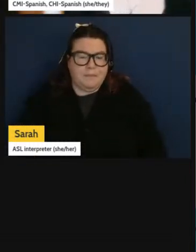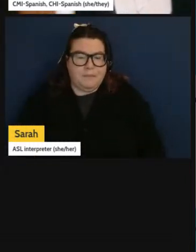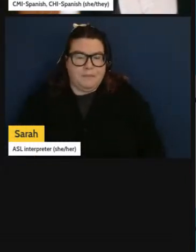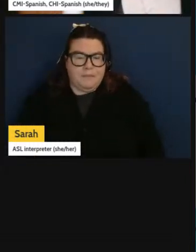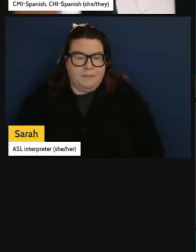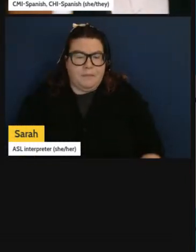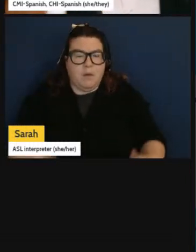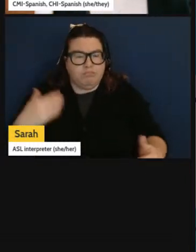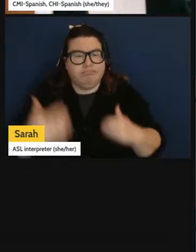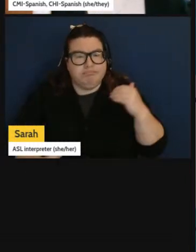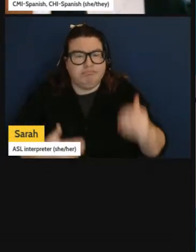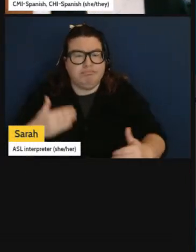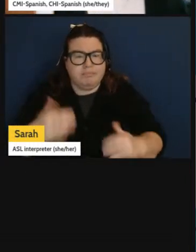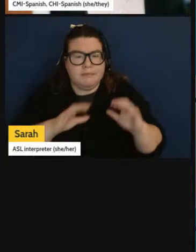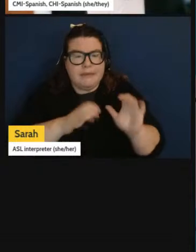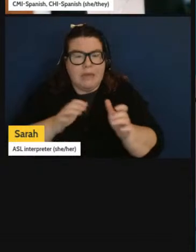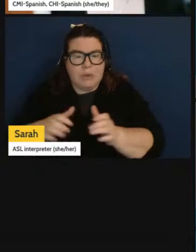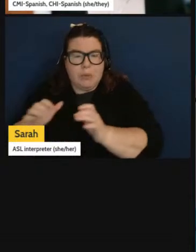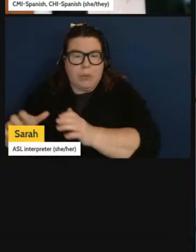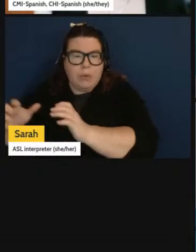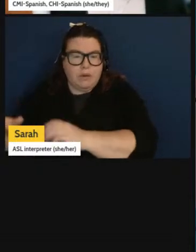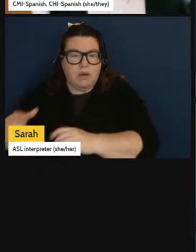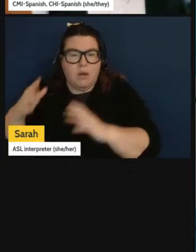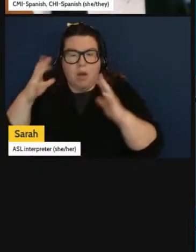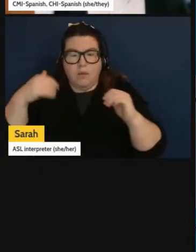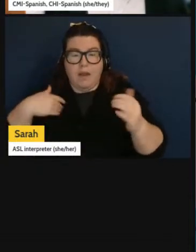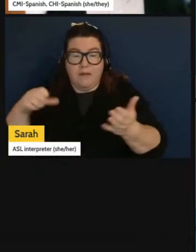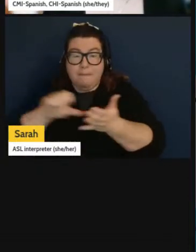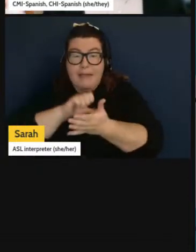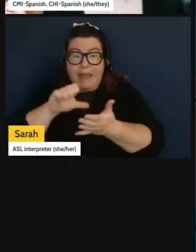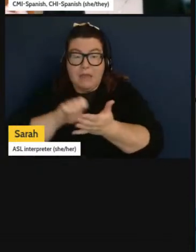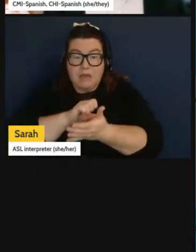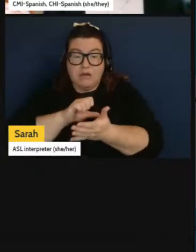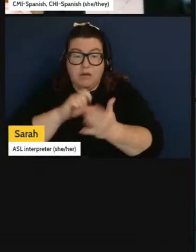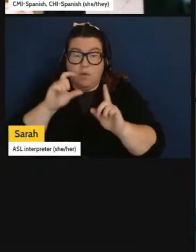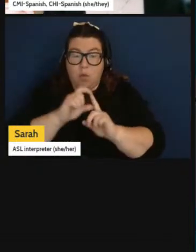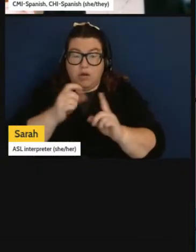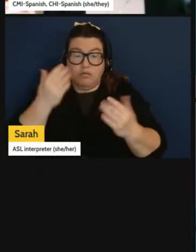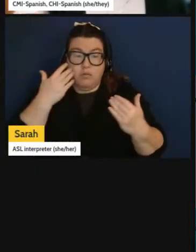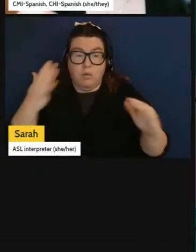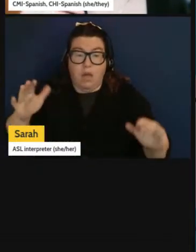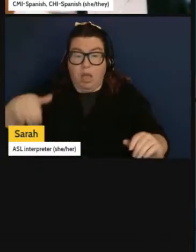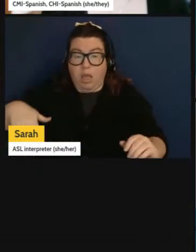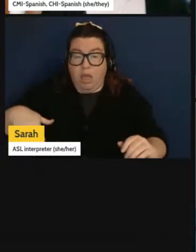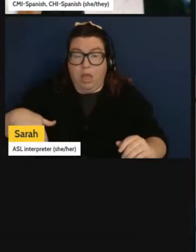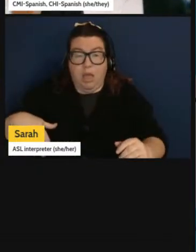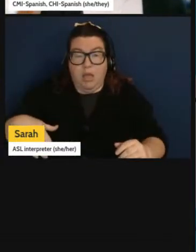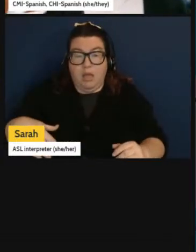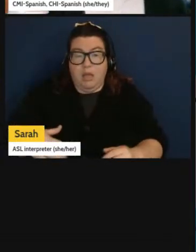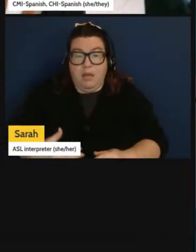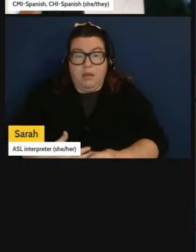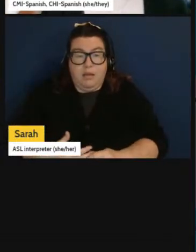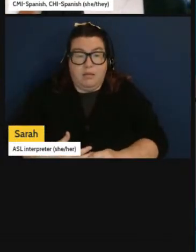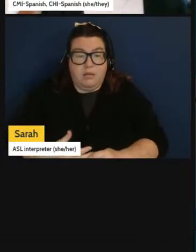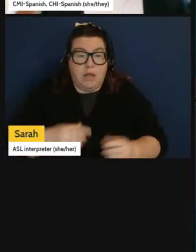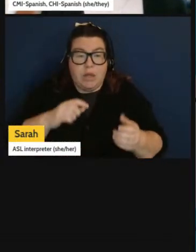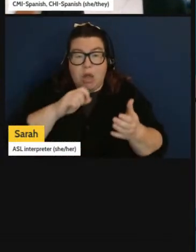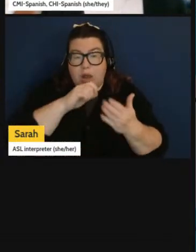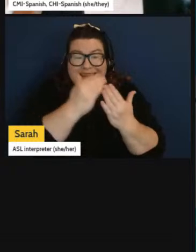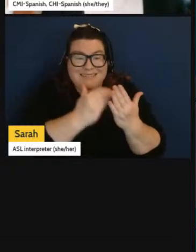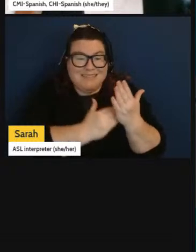categories, you should hopefully have been keeping a page, right, of words that you don't know, a notebook, a